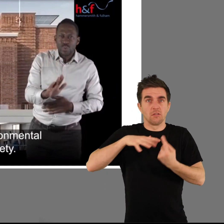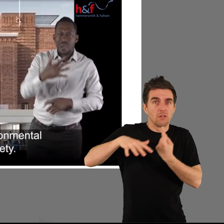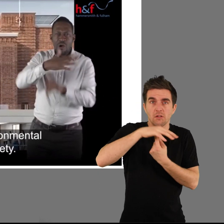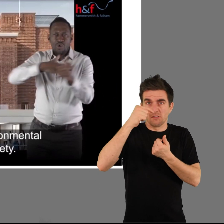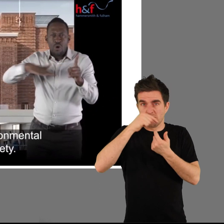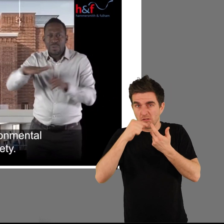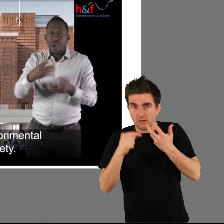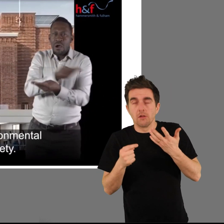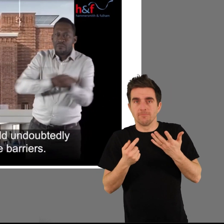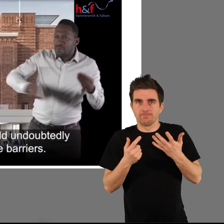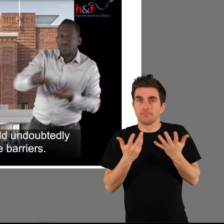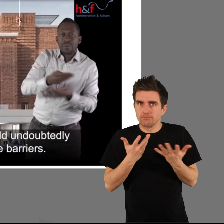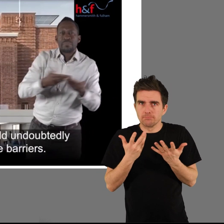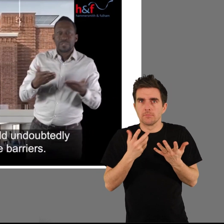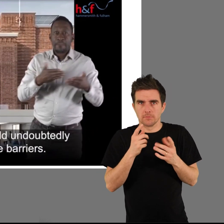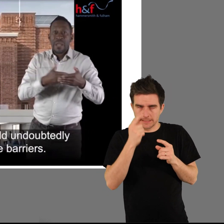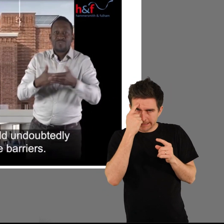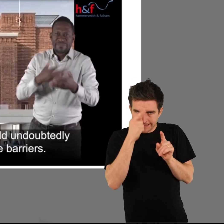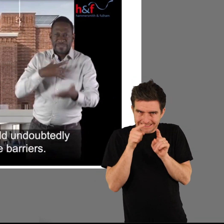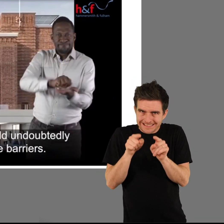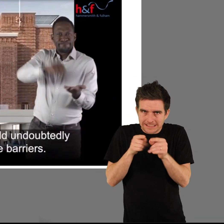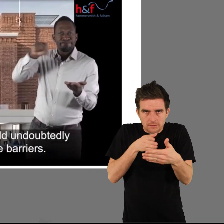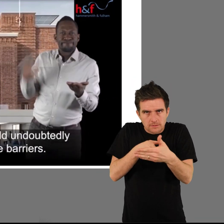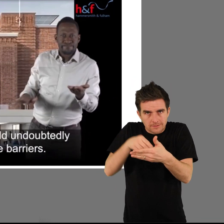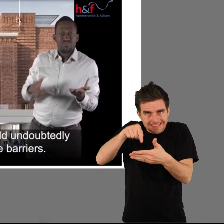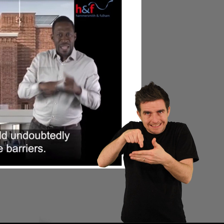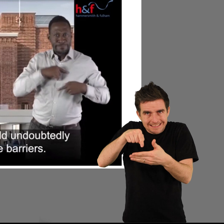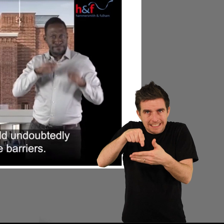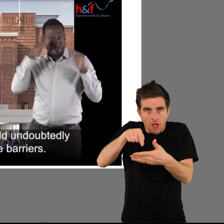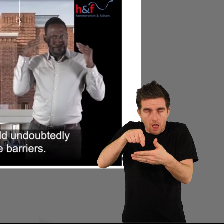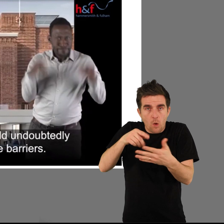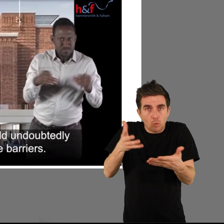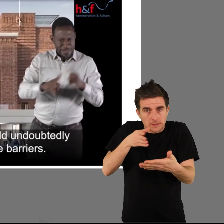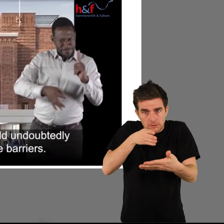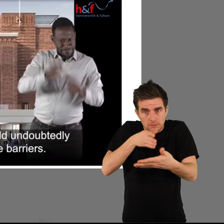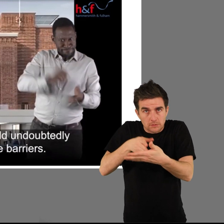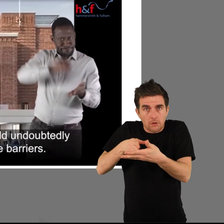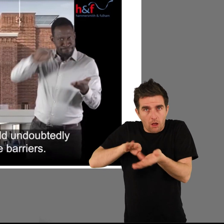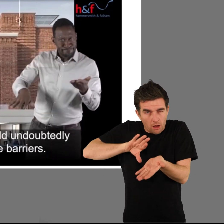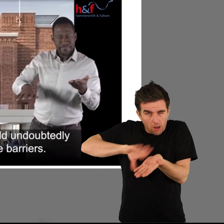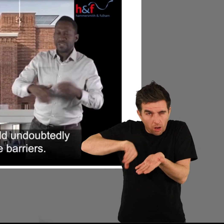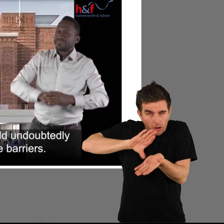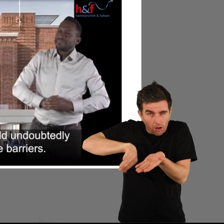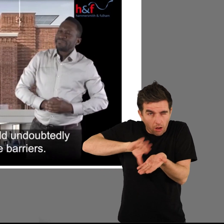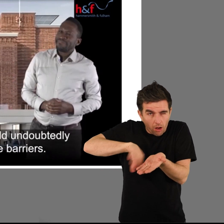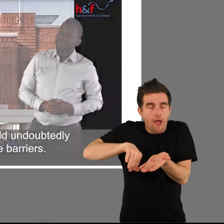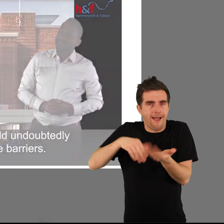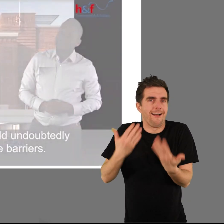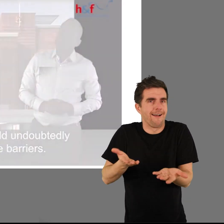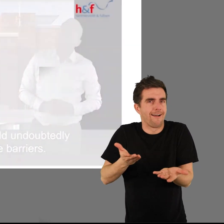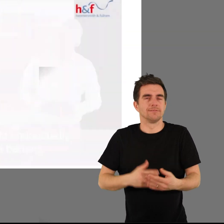in society. Therefore, the focus should undoubtedly be on removing those barriers.